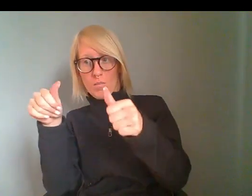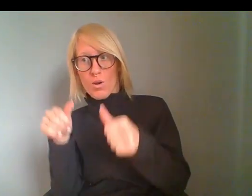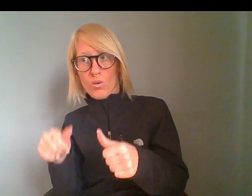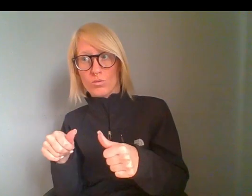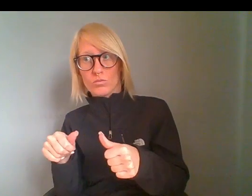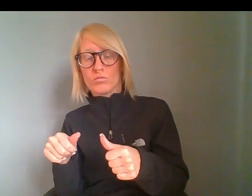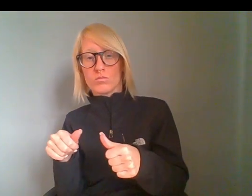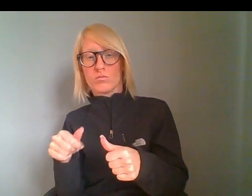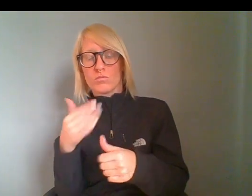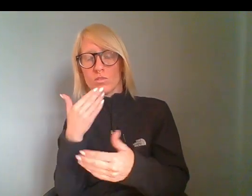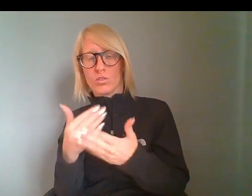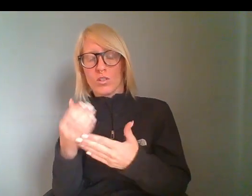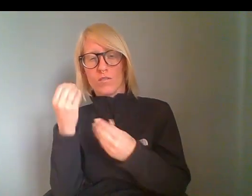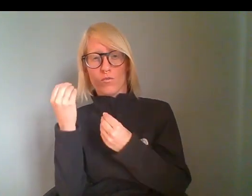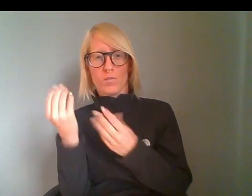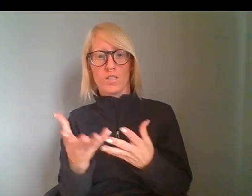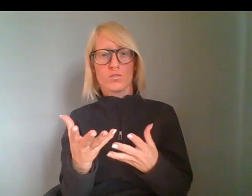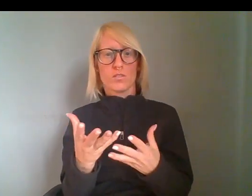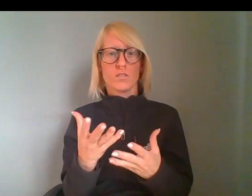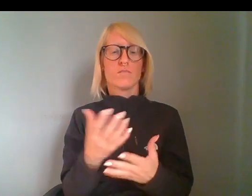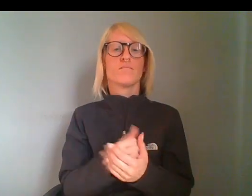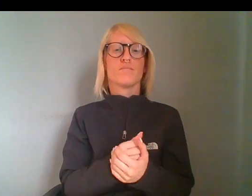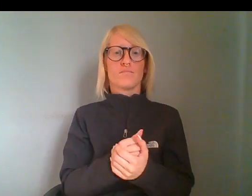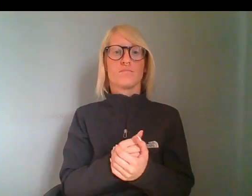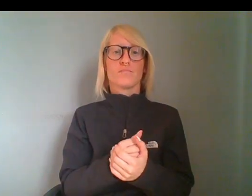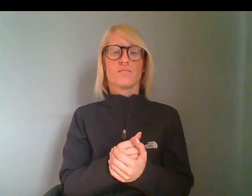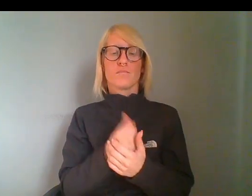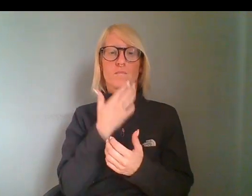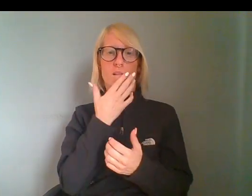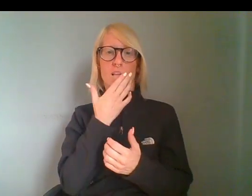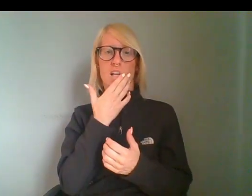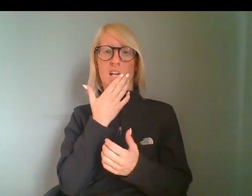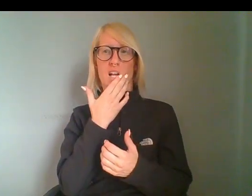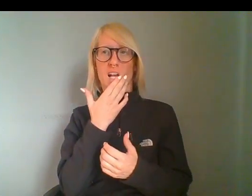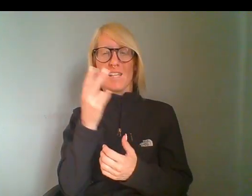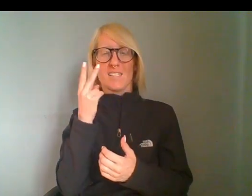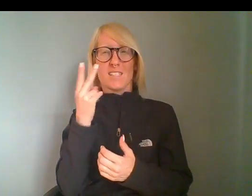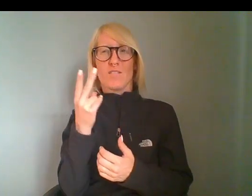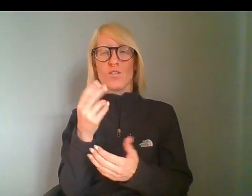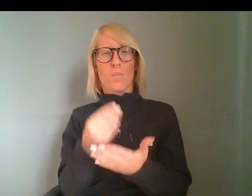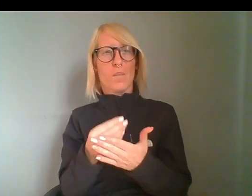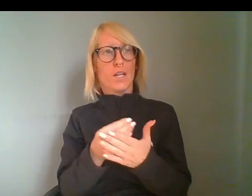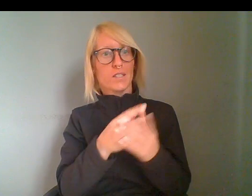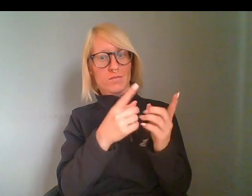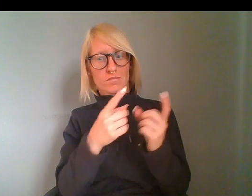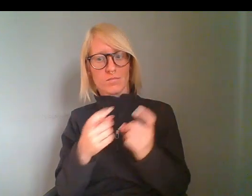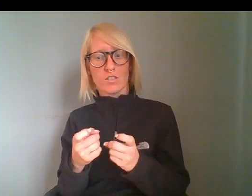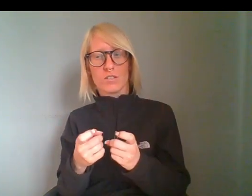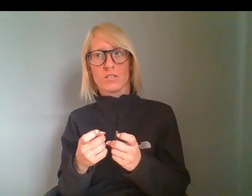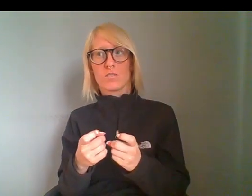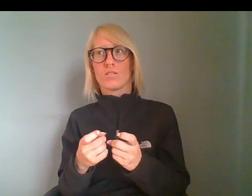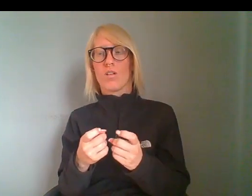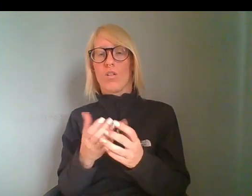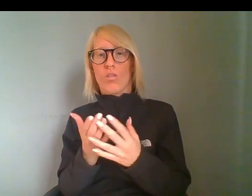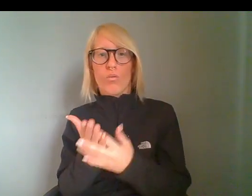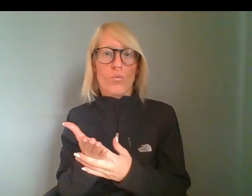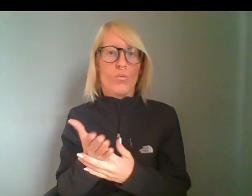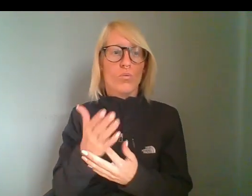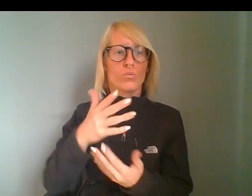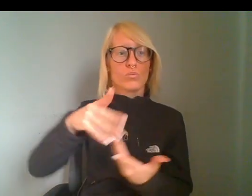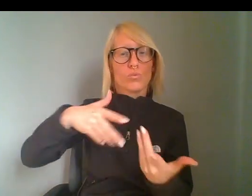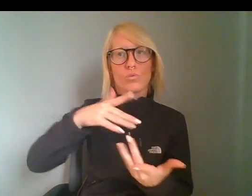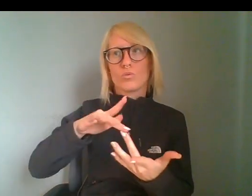to know if you are getting money through there. You might want to see if your donations are coming through a social media site, you know, versus in the